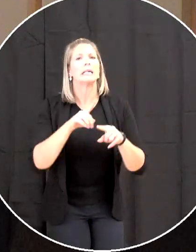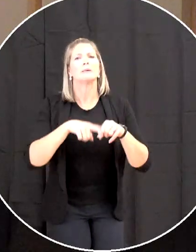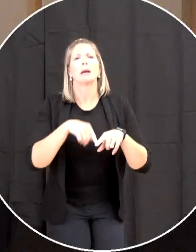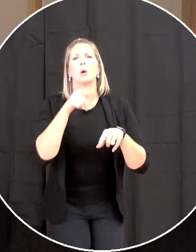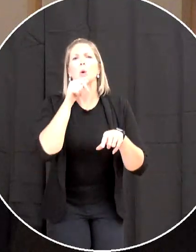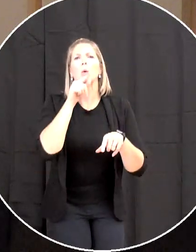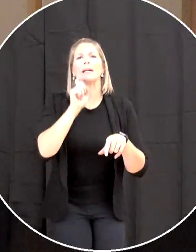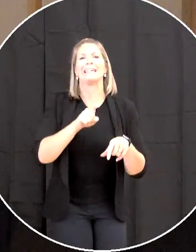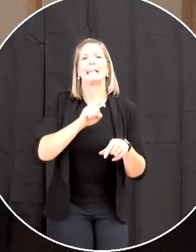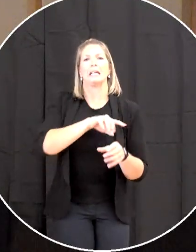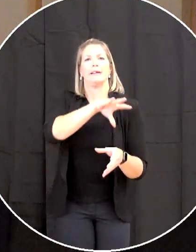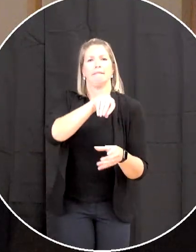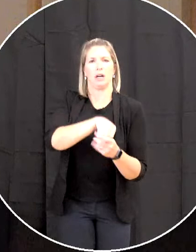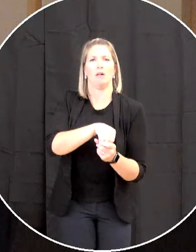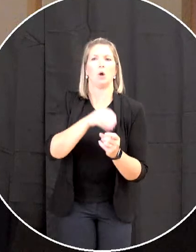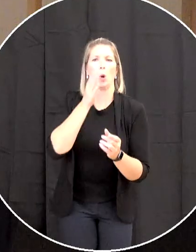correspondence